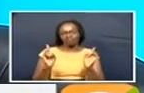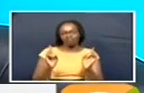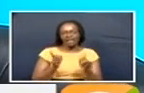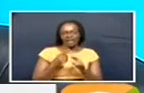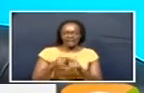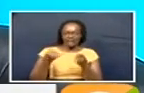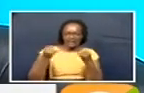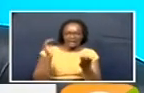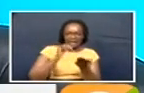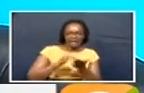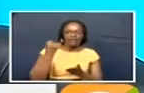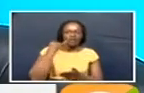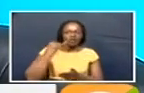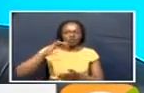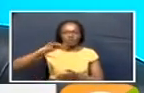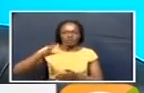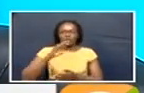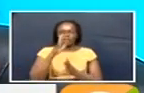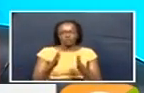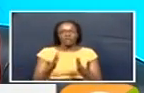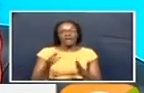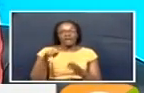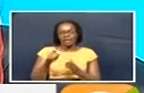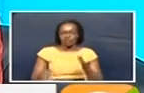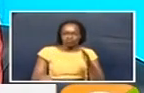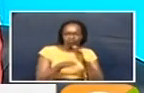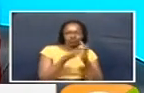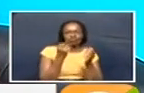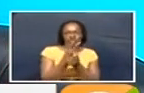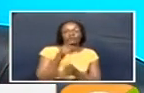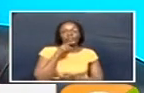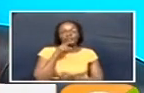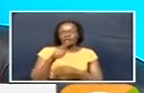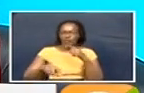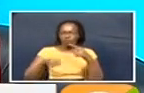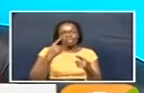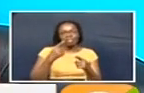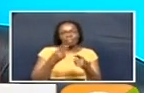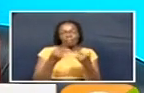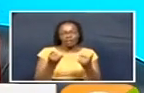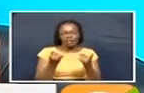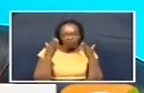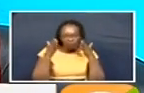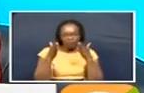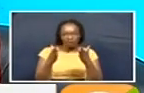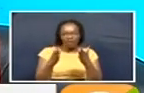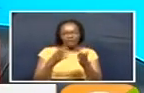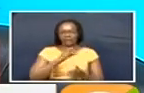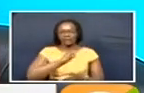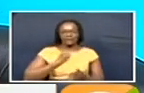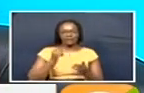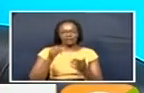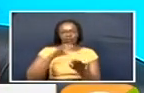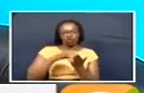attempt at the Nakuru County Speaker's seat, where she pushed out 12 men to capture the seat. She's now eyeing the Senate seat and recently won